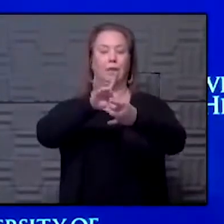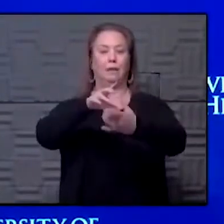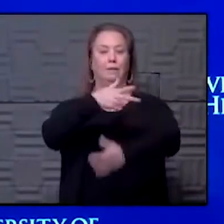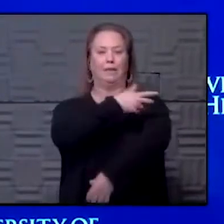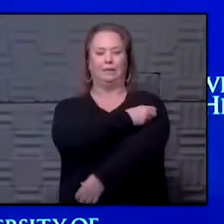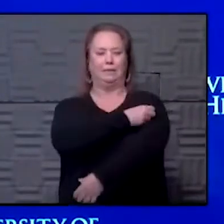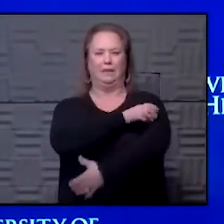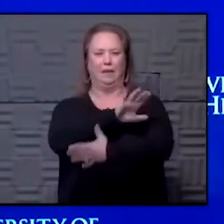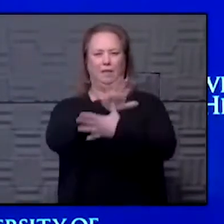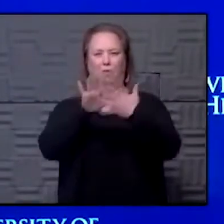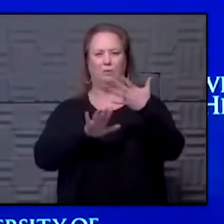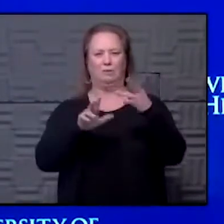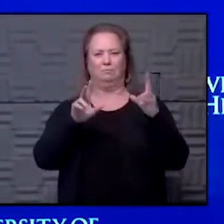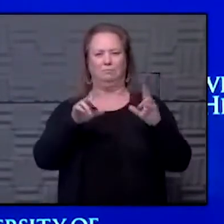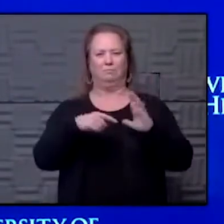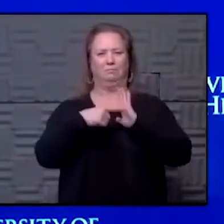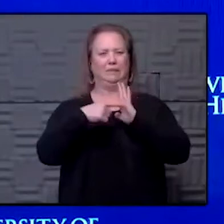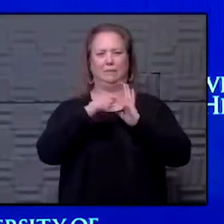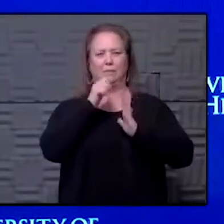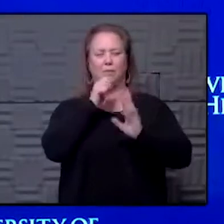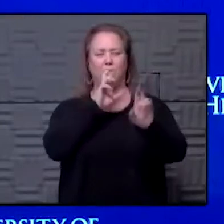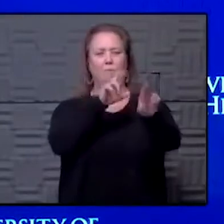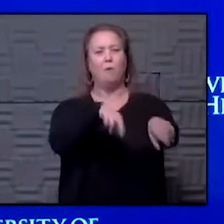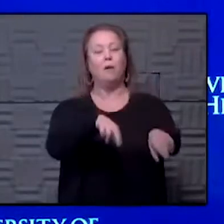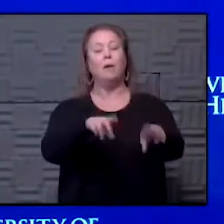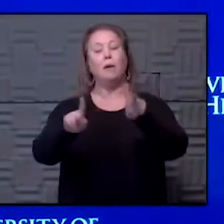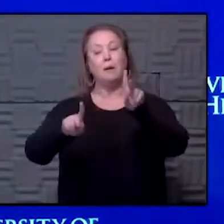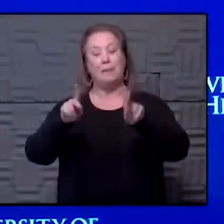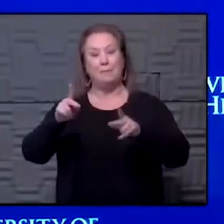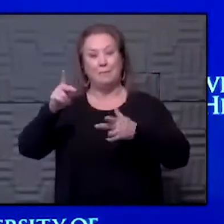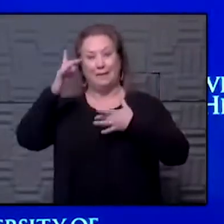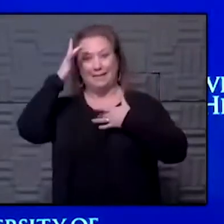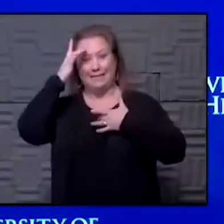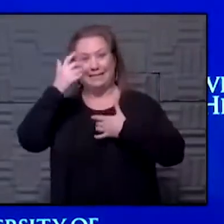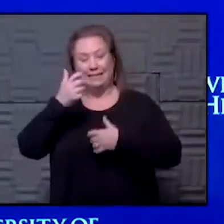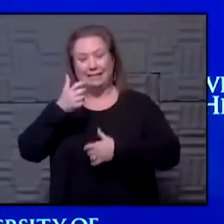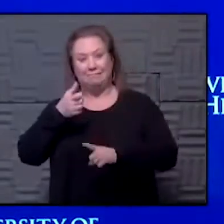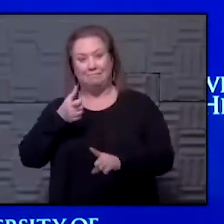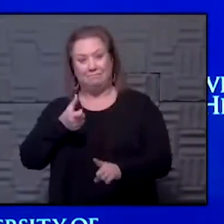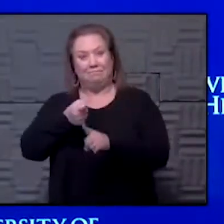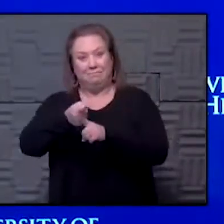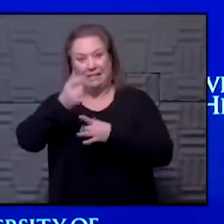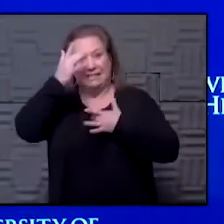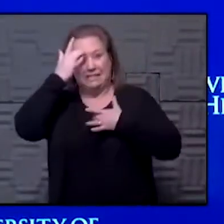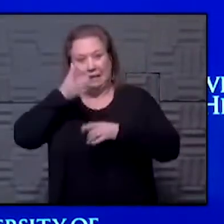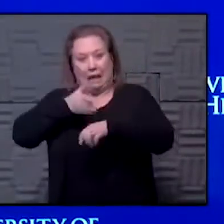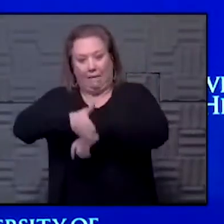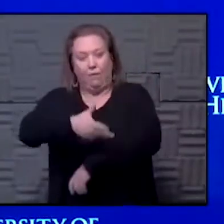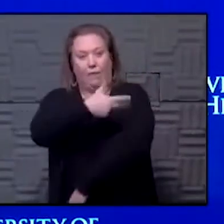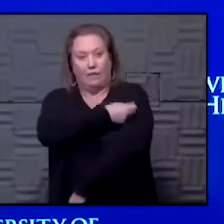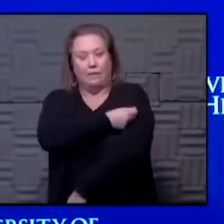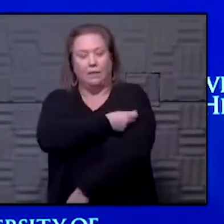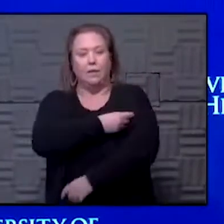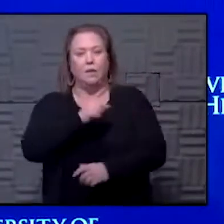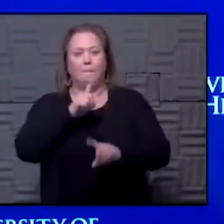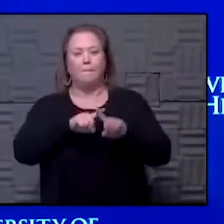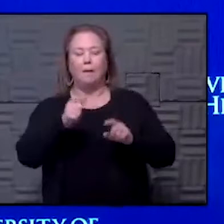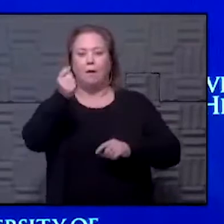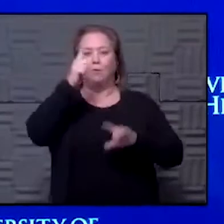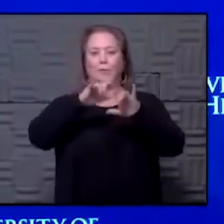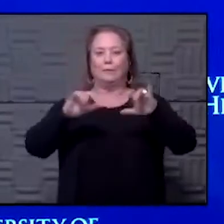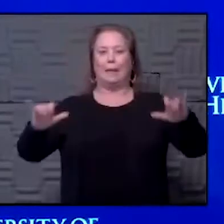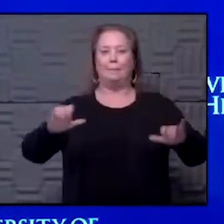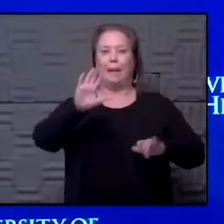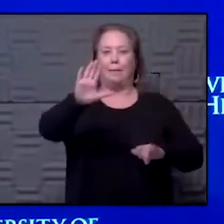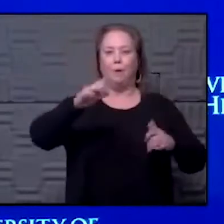is not being reported. The problem is that people get sick after vaccination. And remember, you still have your baseline health issues, right? So if